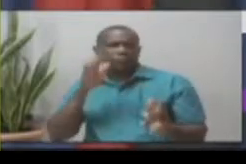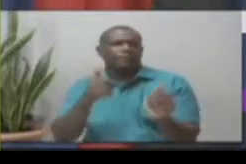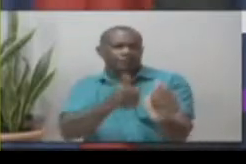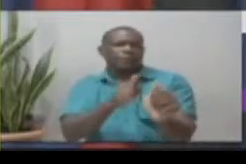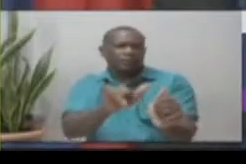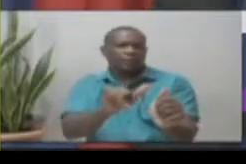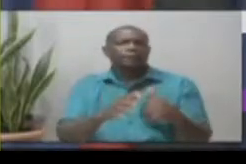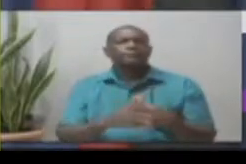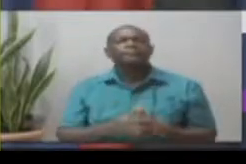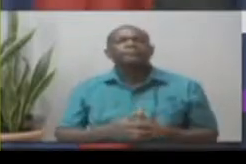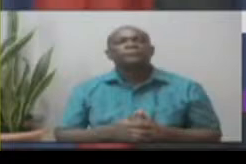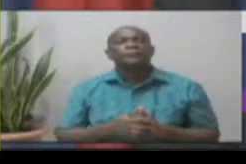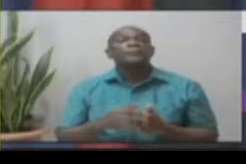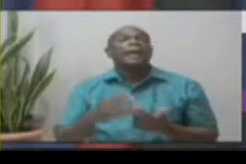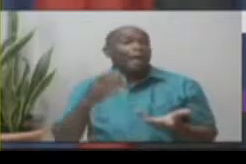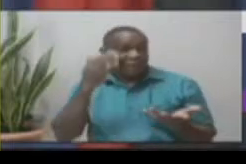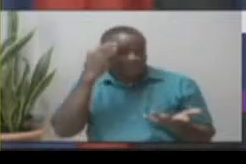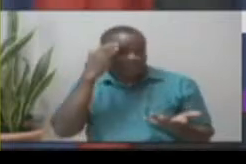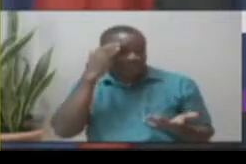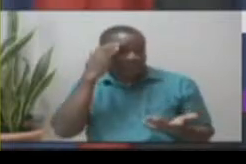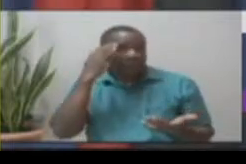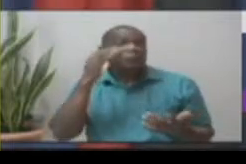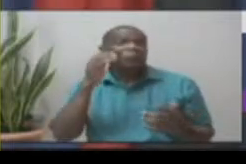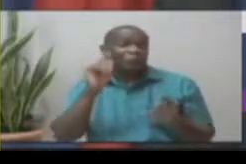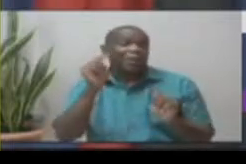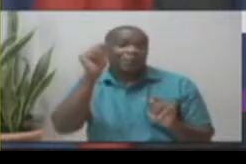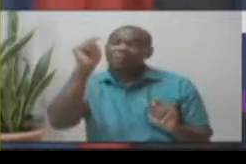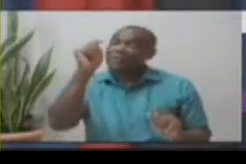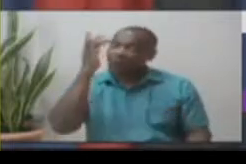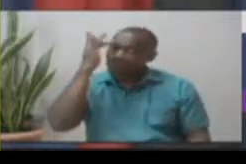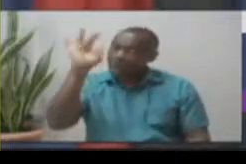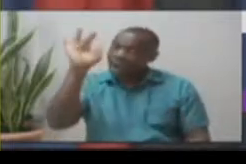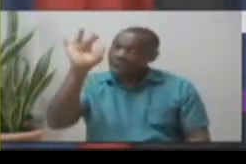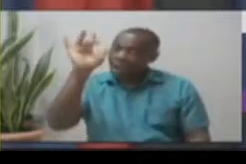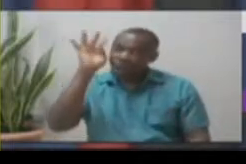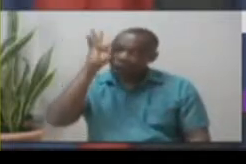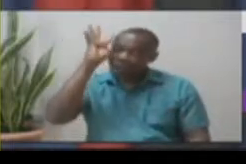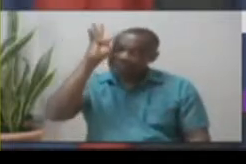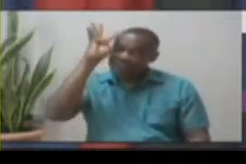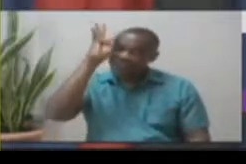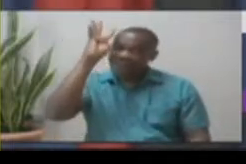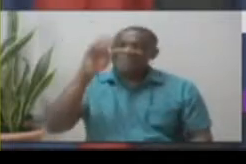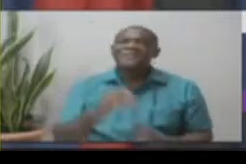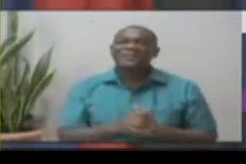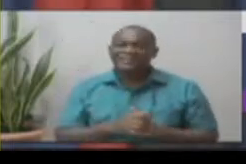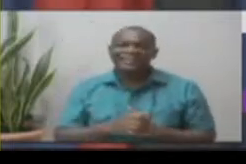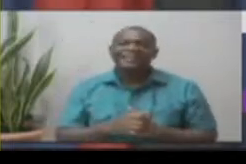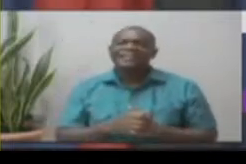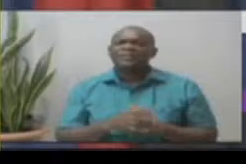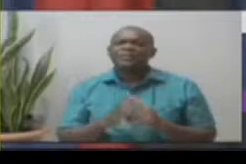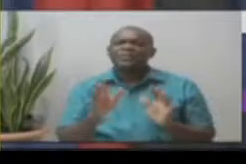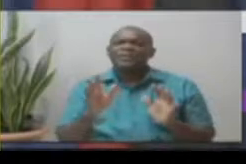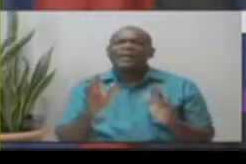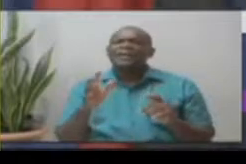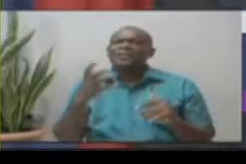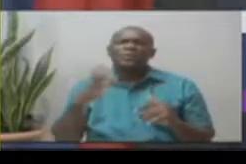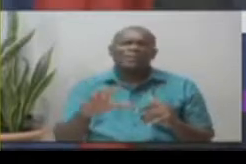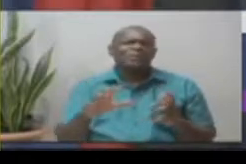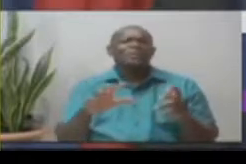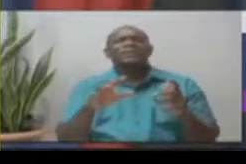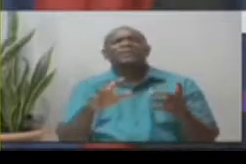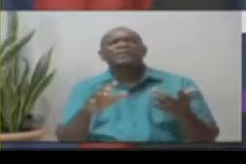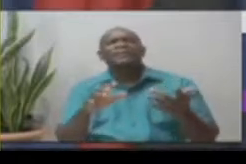ingenuity of nationals, and I'm not at this point going to go down that road and say, well, you can't be